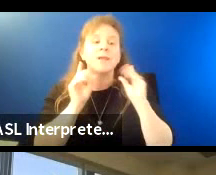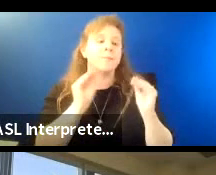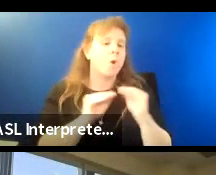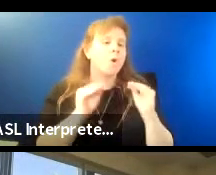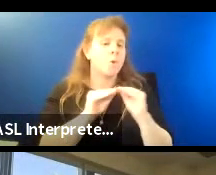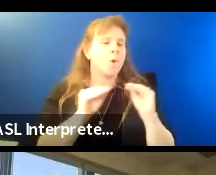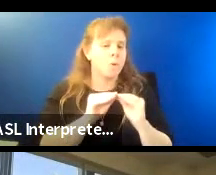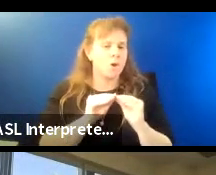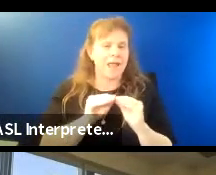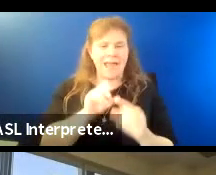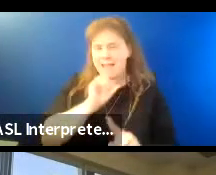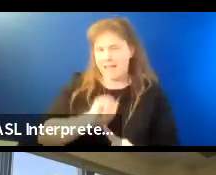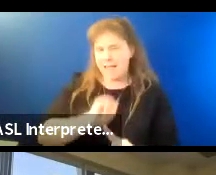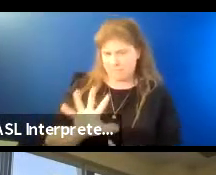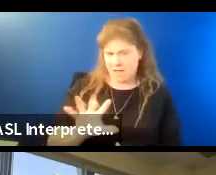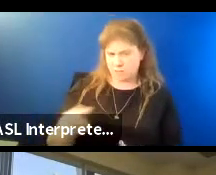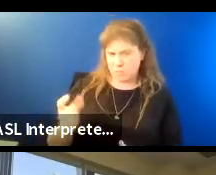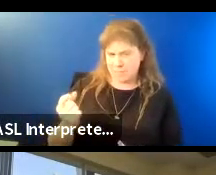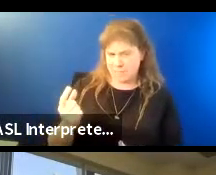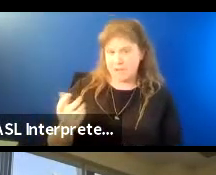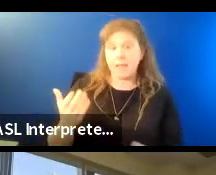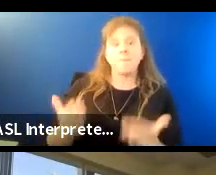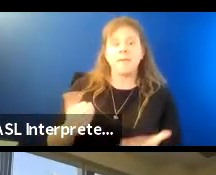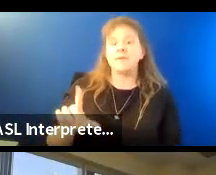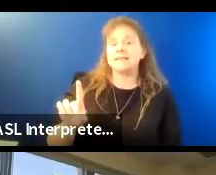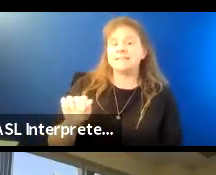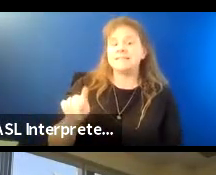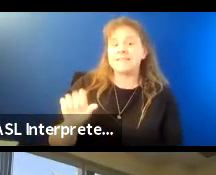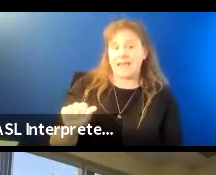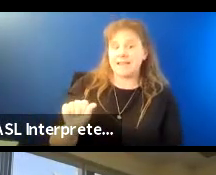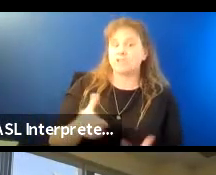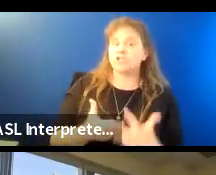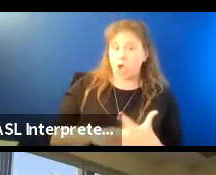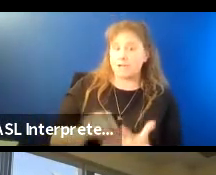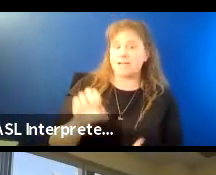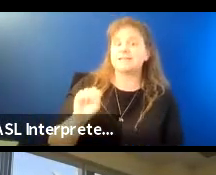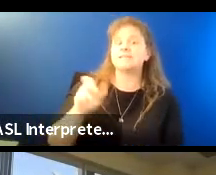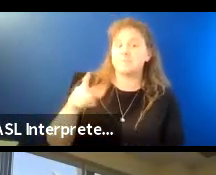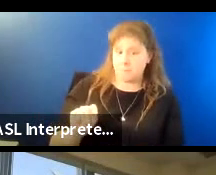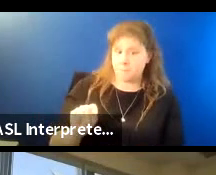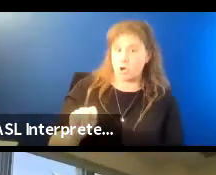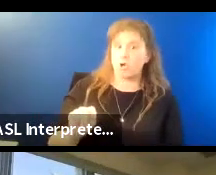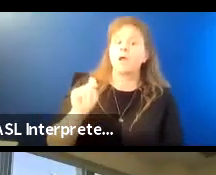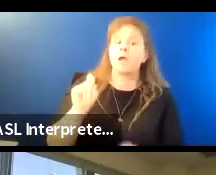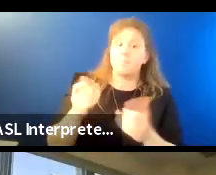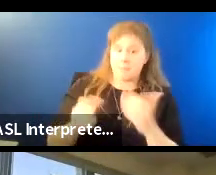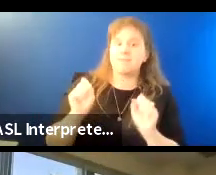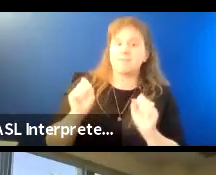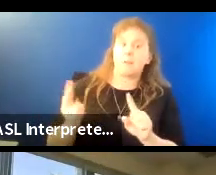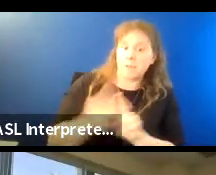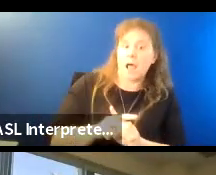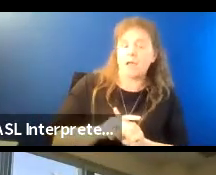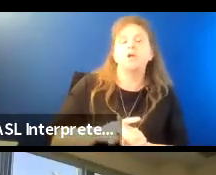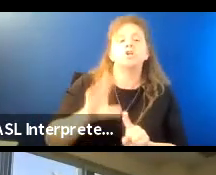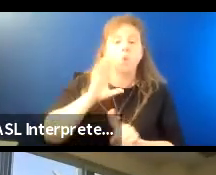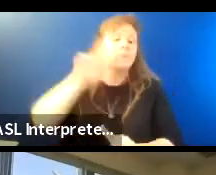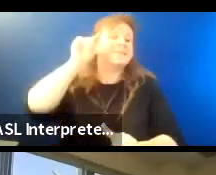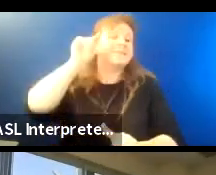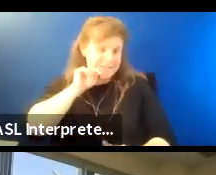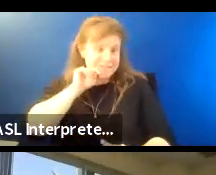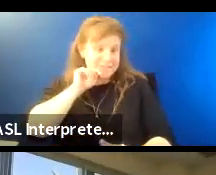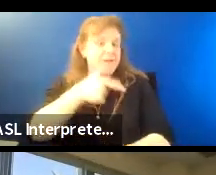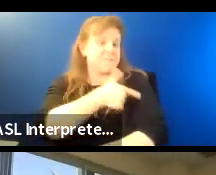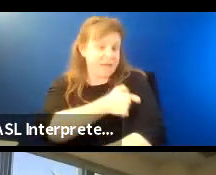the 5 to 11-year-olds, there may be data as early as September. There may be application by September. So I think we are definitely going to get our teens vaccinated by